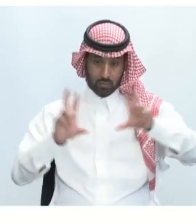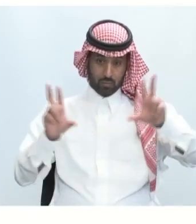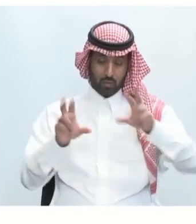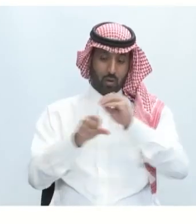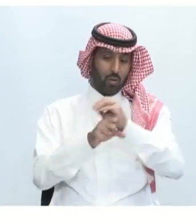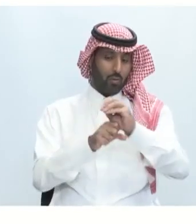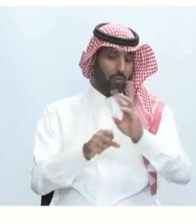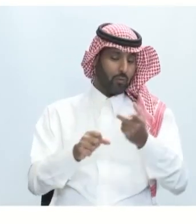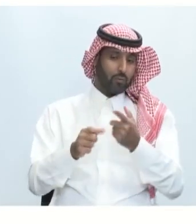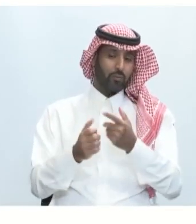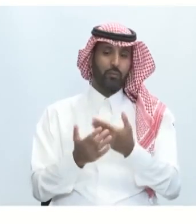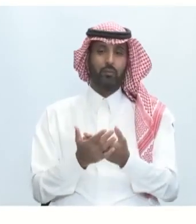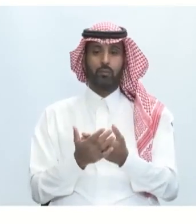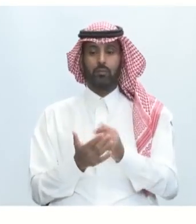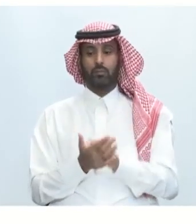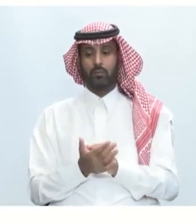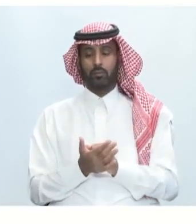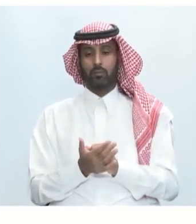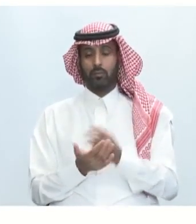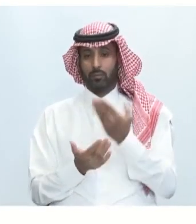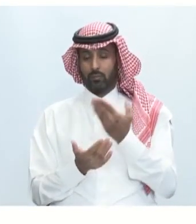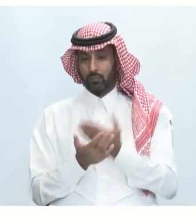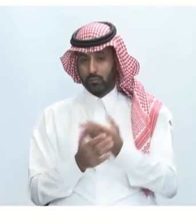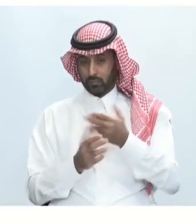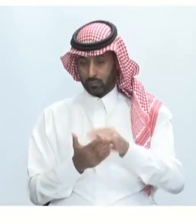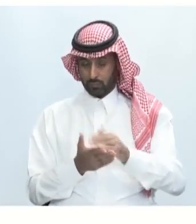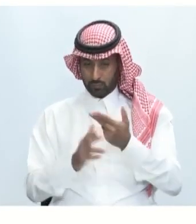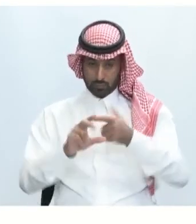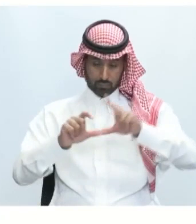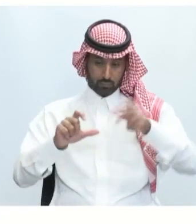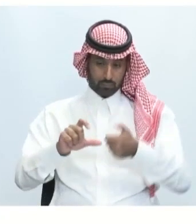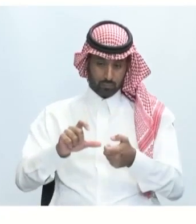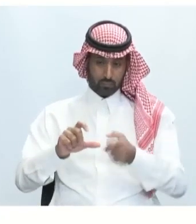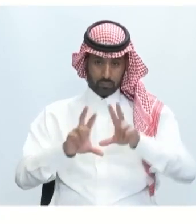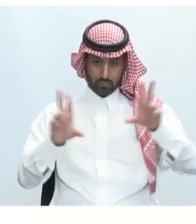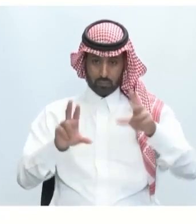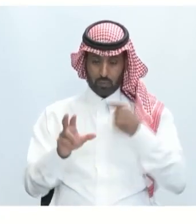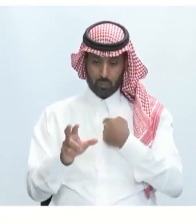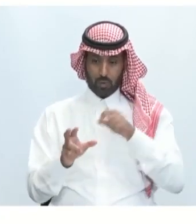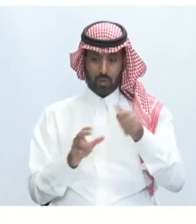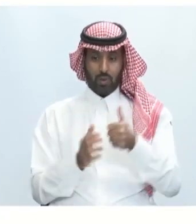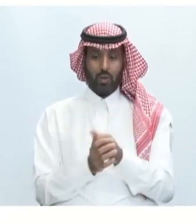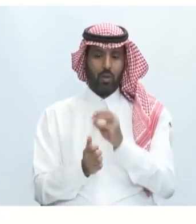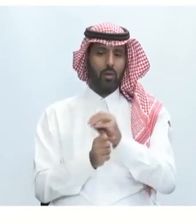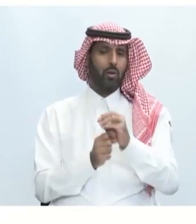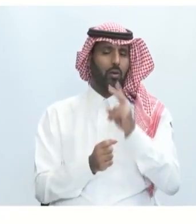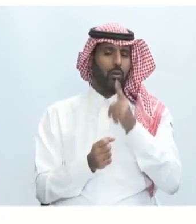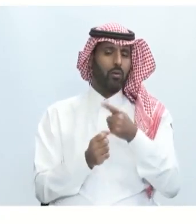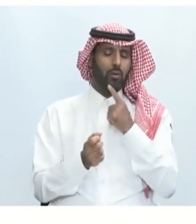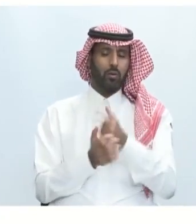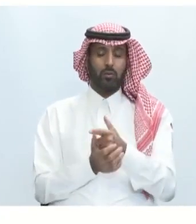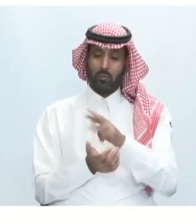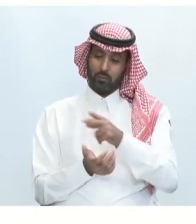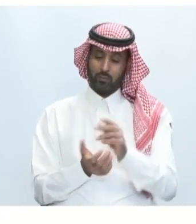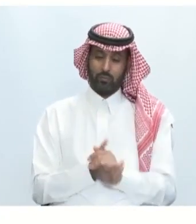me? Can you please translate the program for me? We can't say, can you please translate